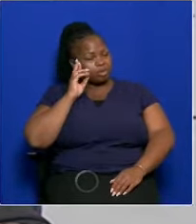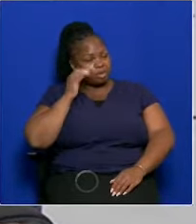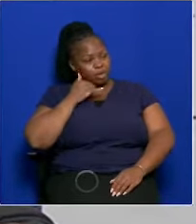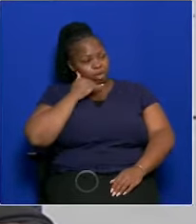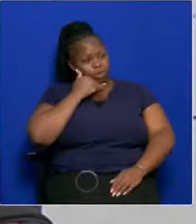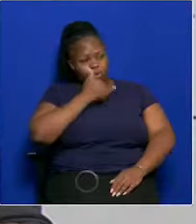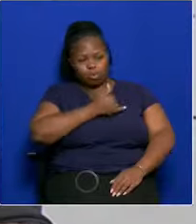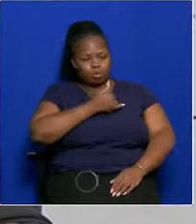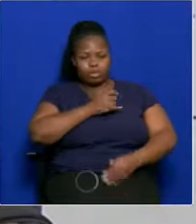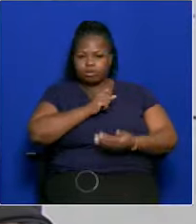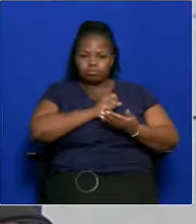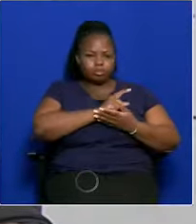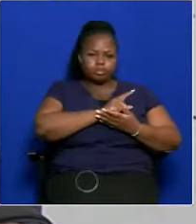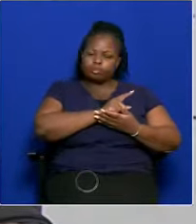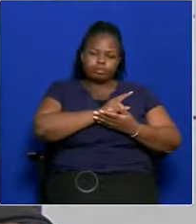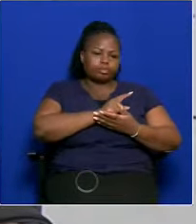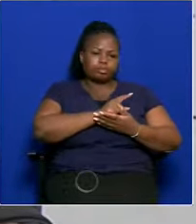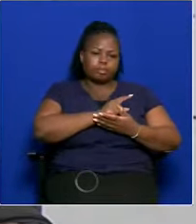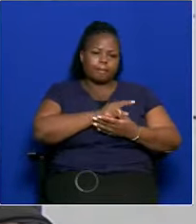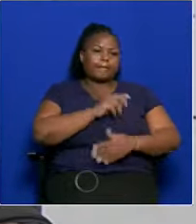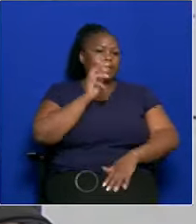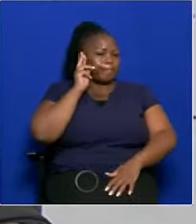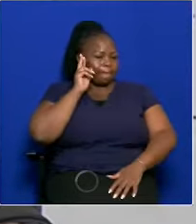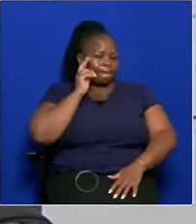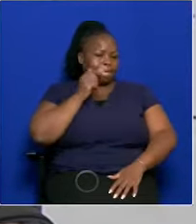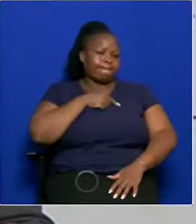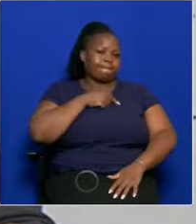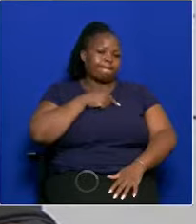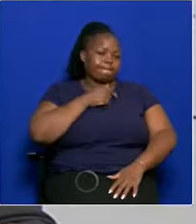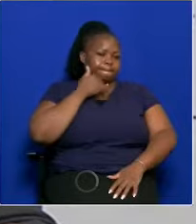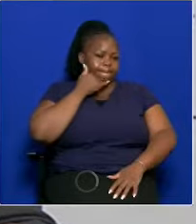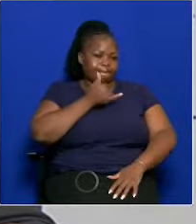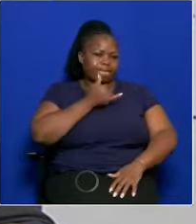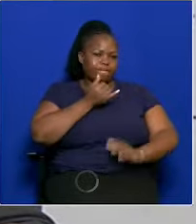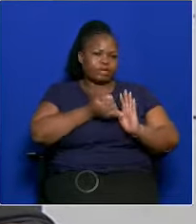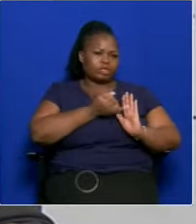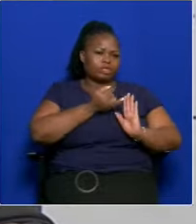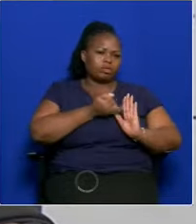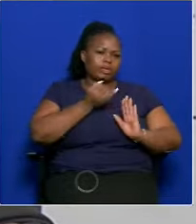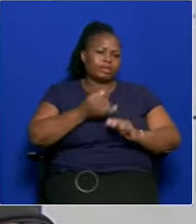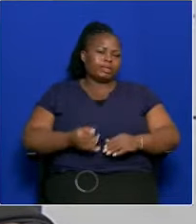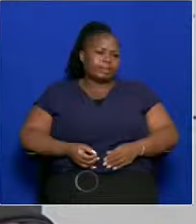message. I remember I phoned in January